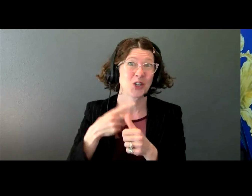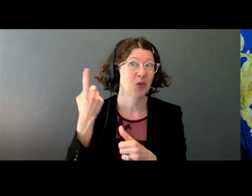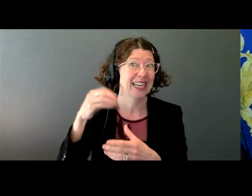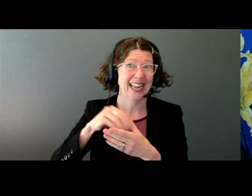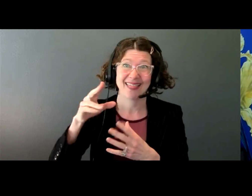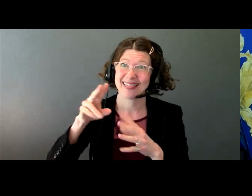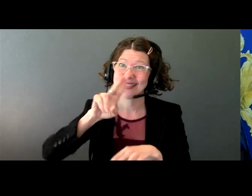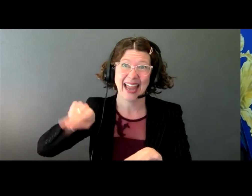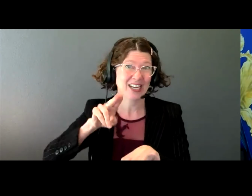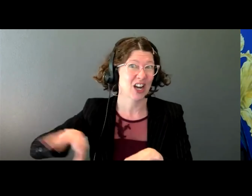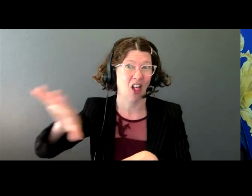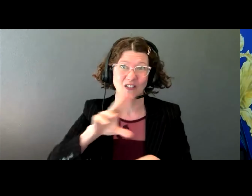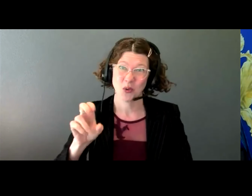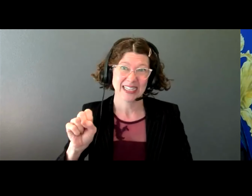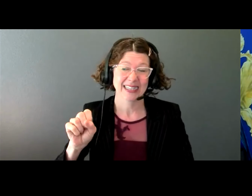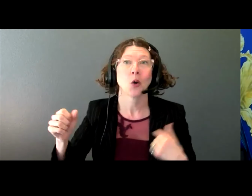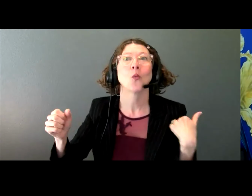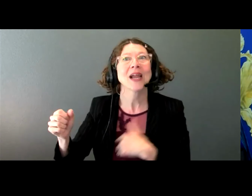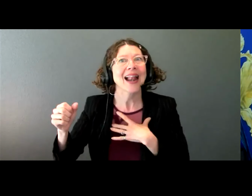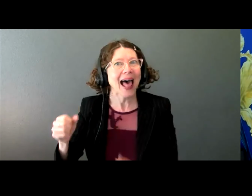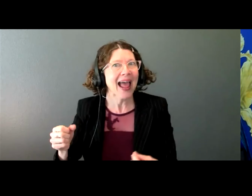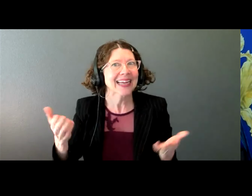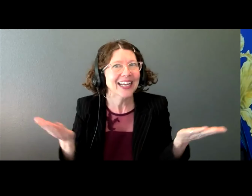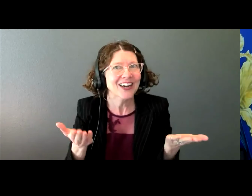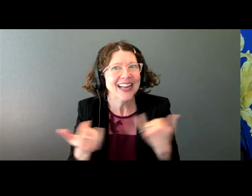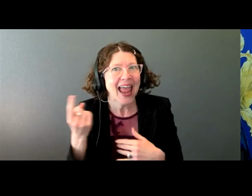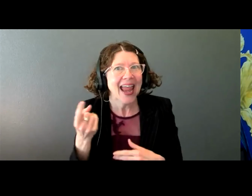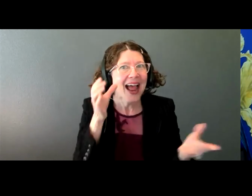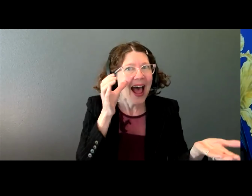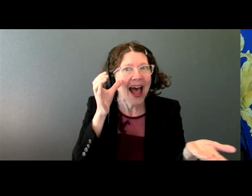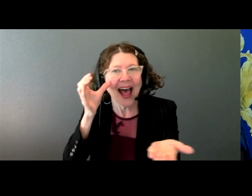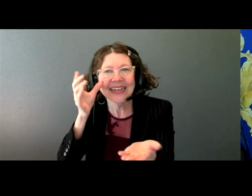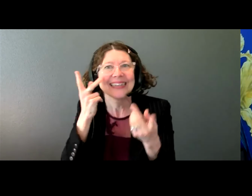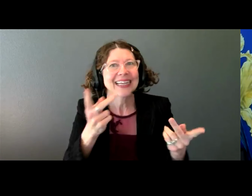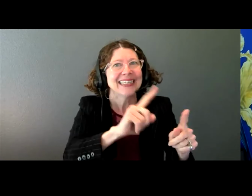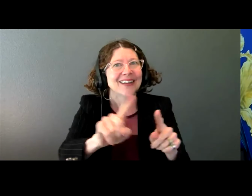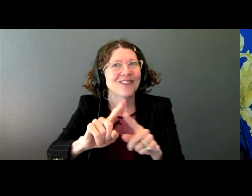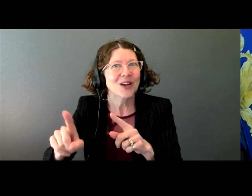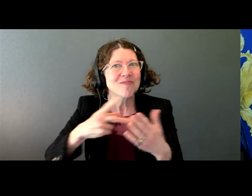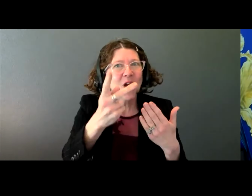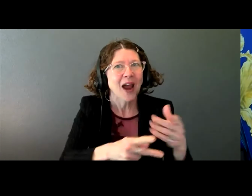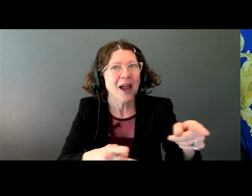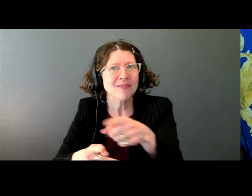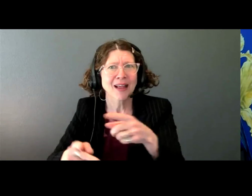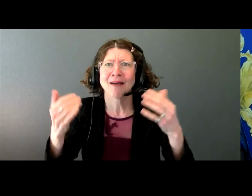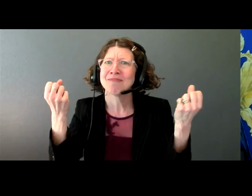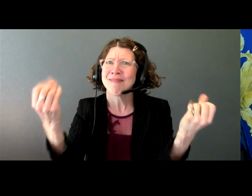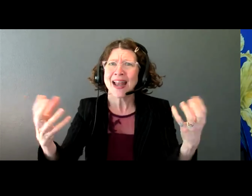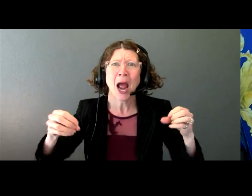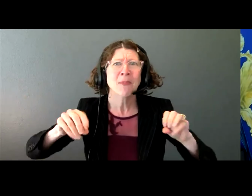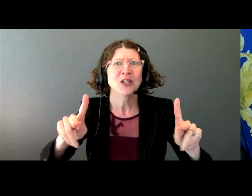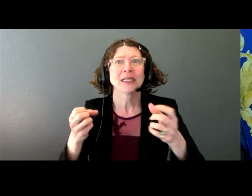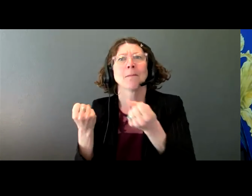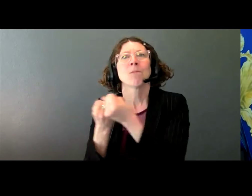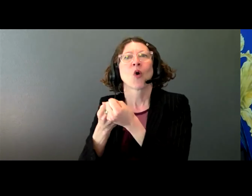communities because there are so many opportunities now that really support the deaf community and provide that